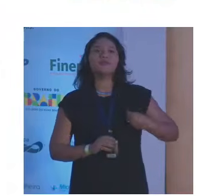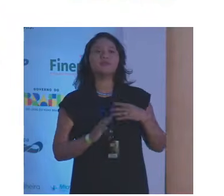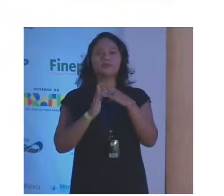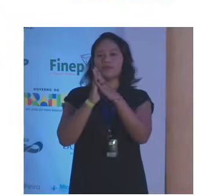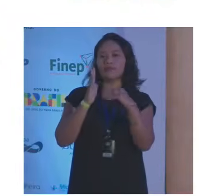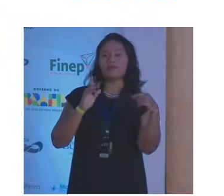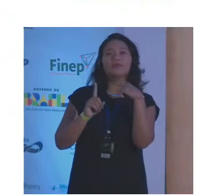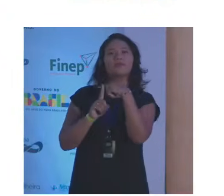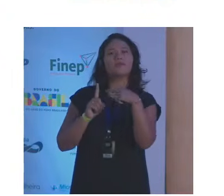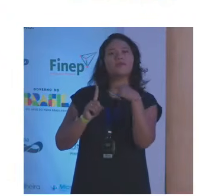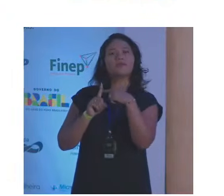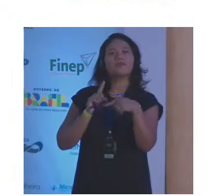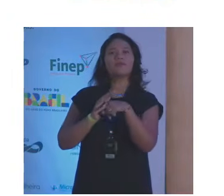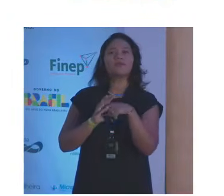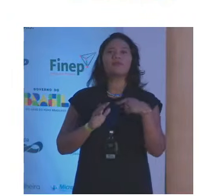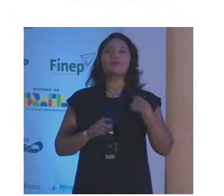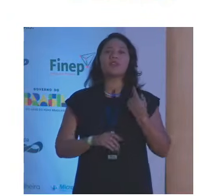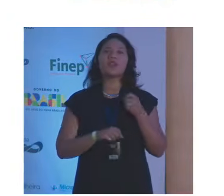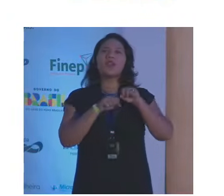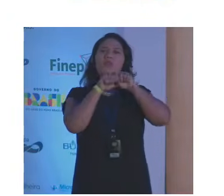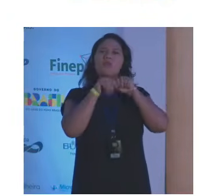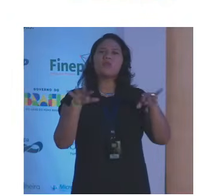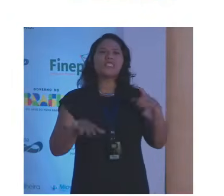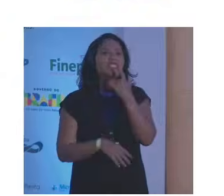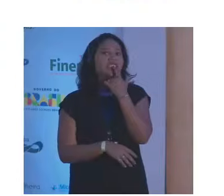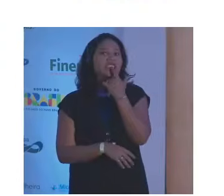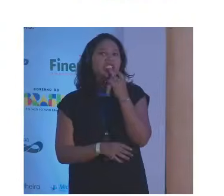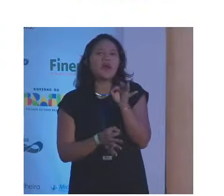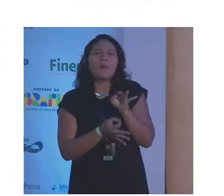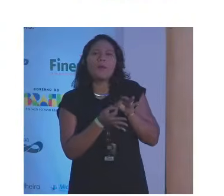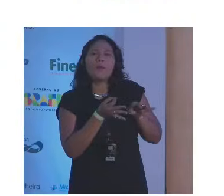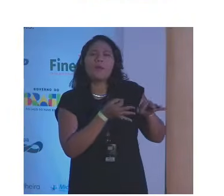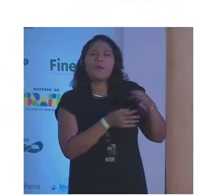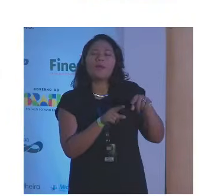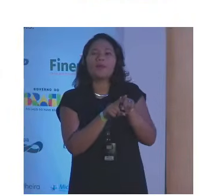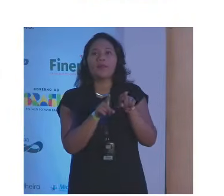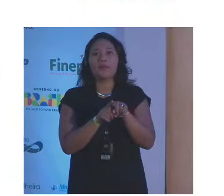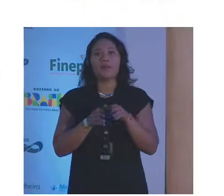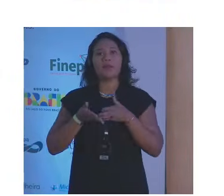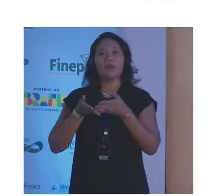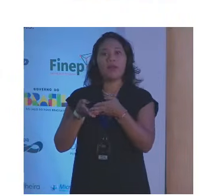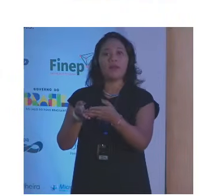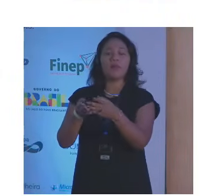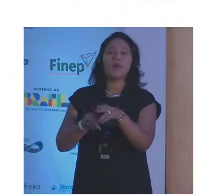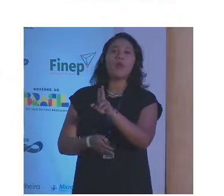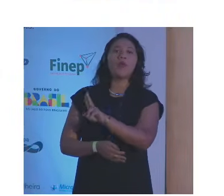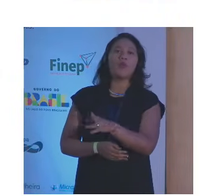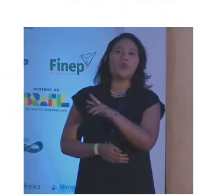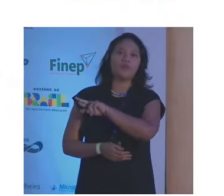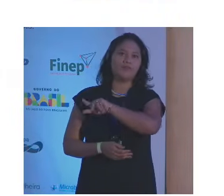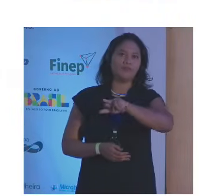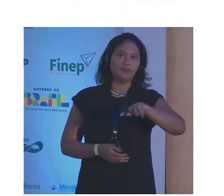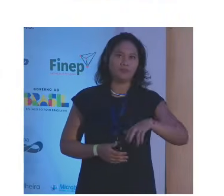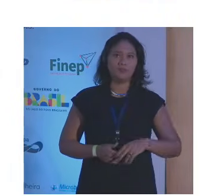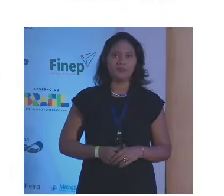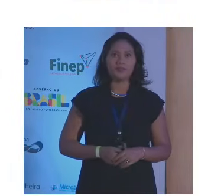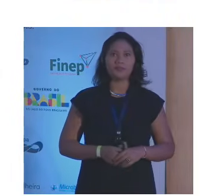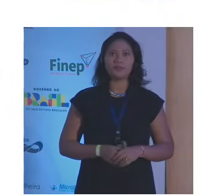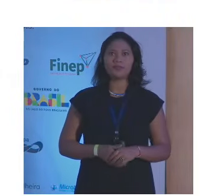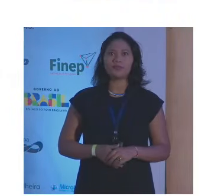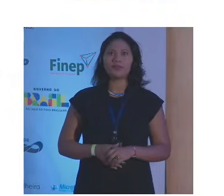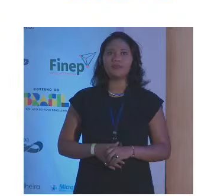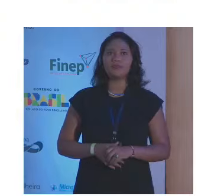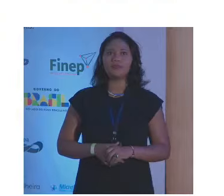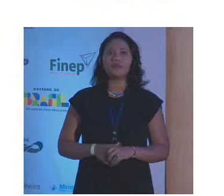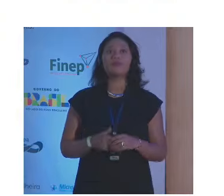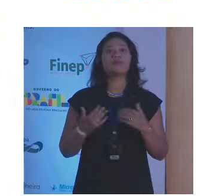optimizing ship routing by different companies or institutions. So I think we're there. We have done the